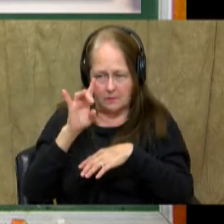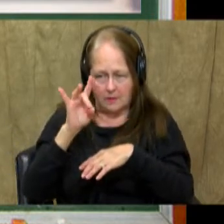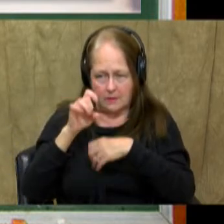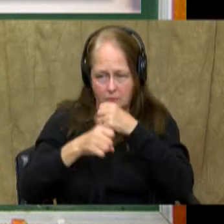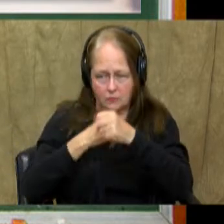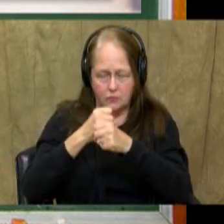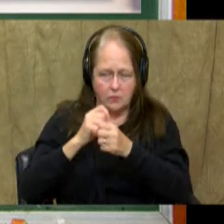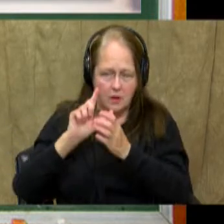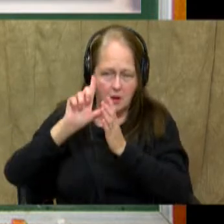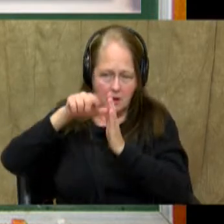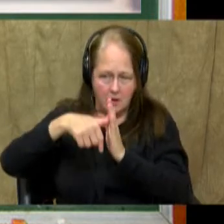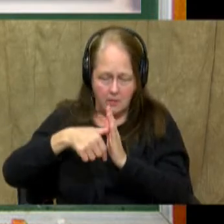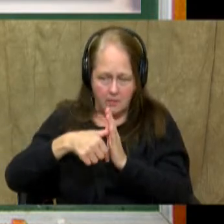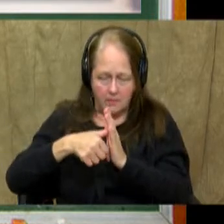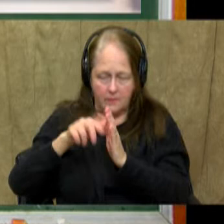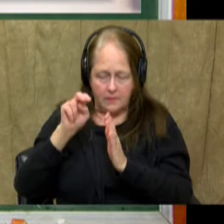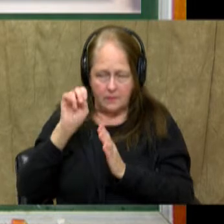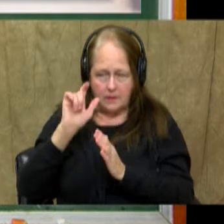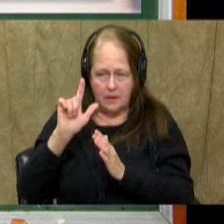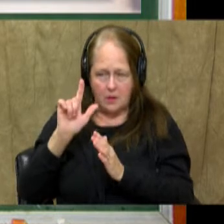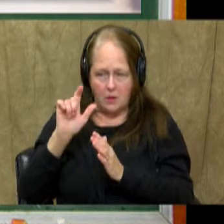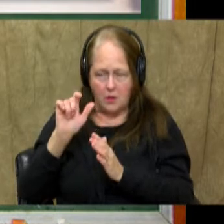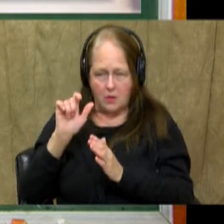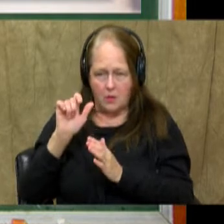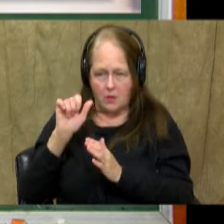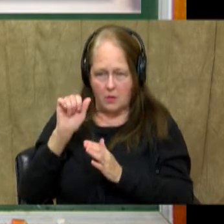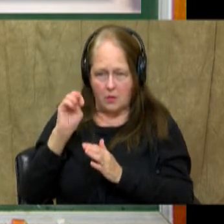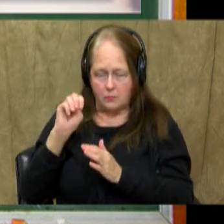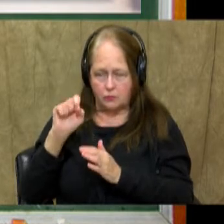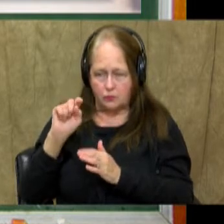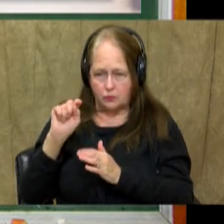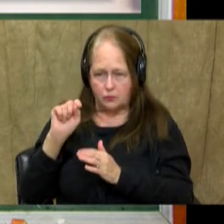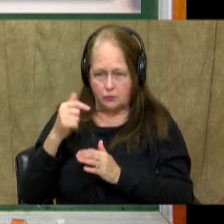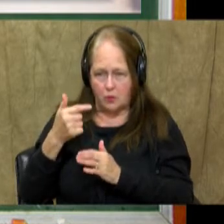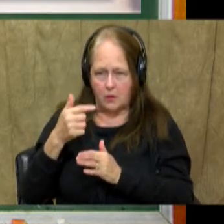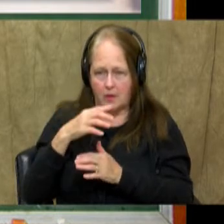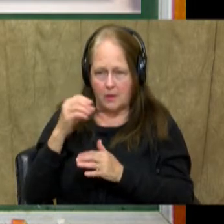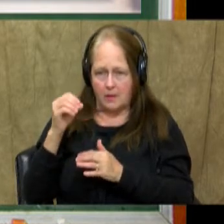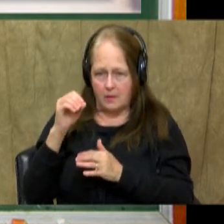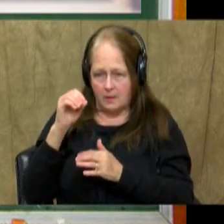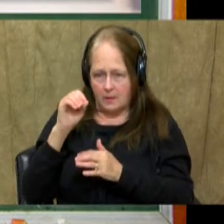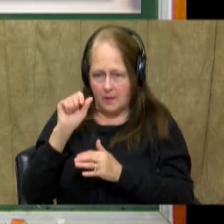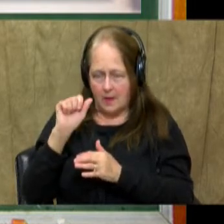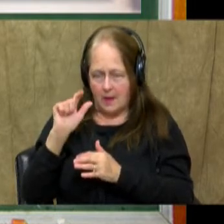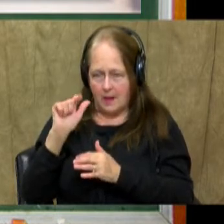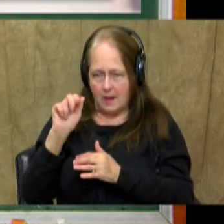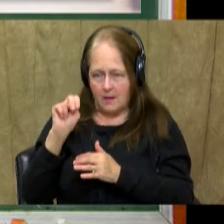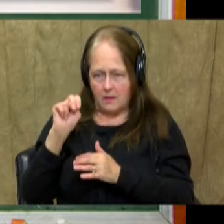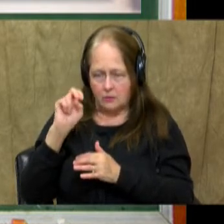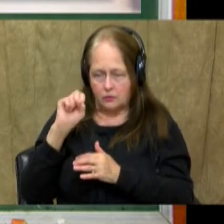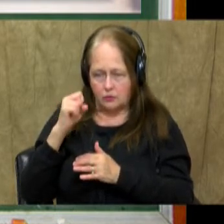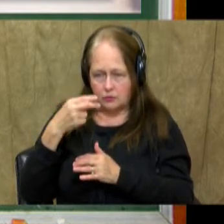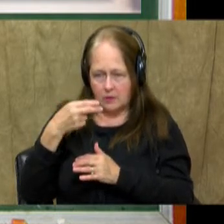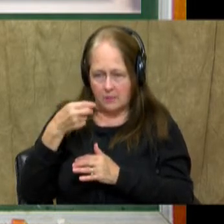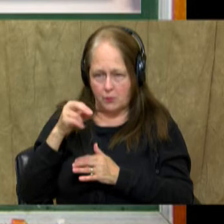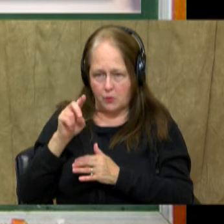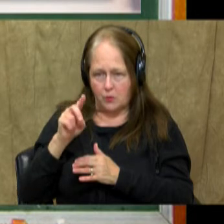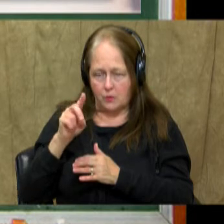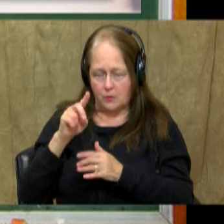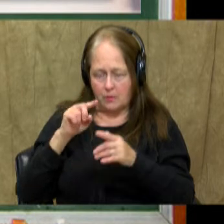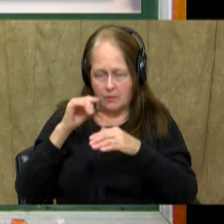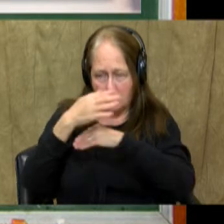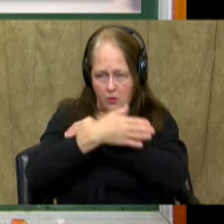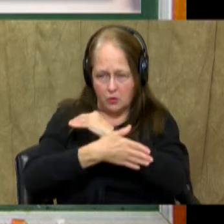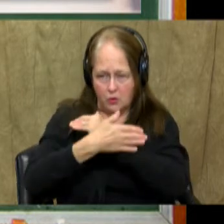later, Neil Armstrong and Edwin Buzz Aldrin, they became the first people to actually walk on the moon. So the countries